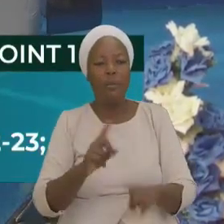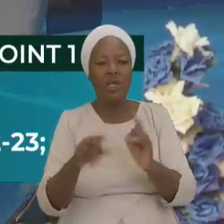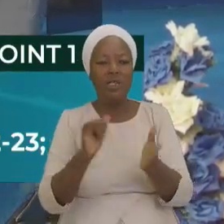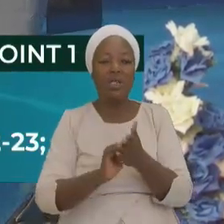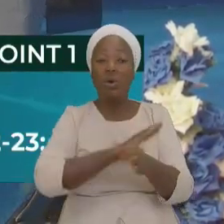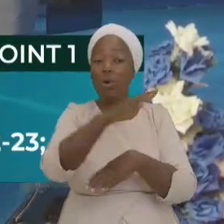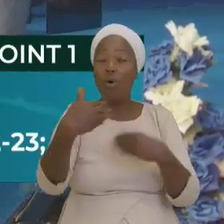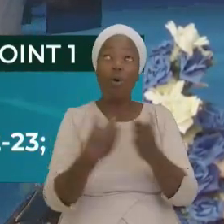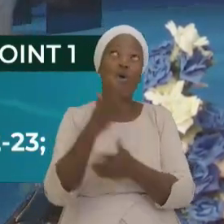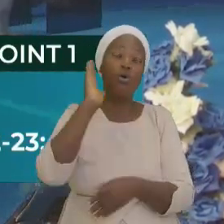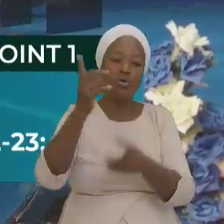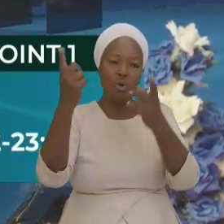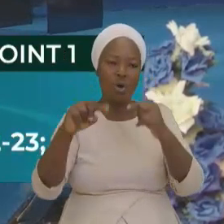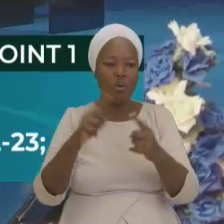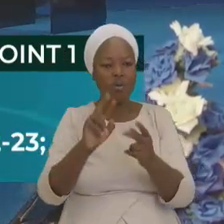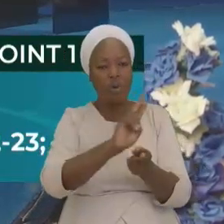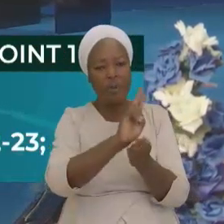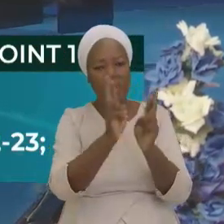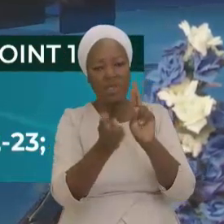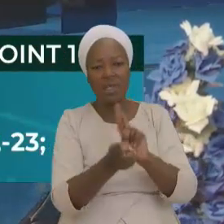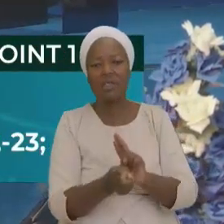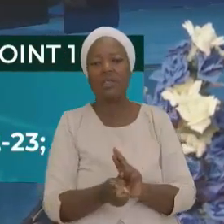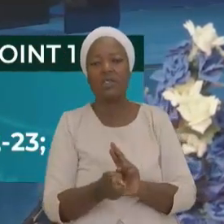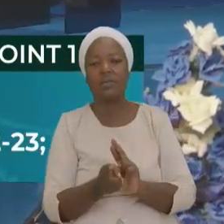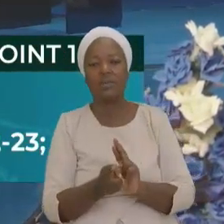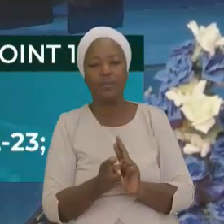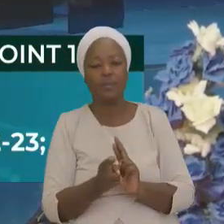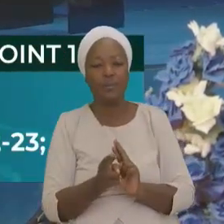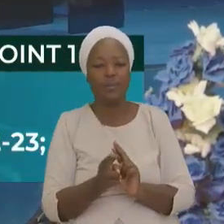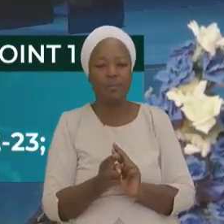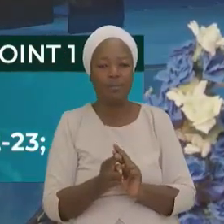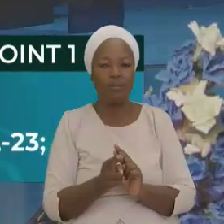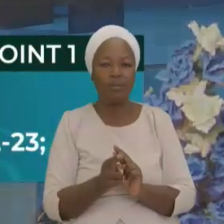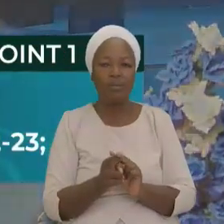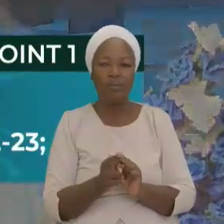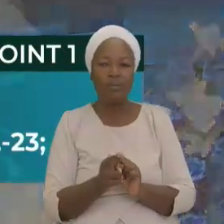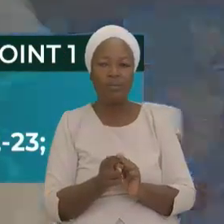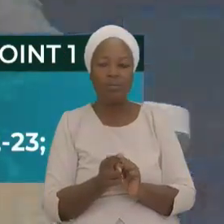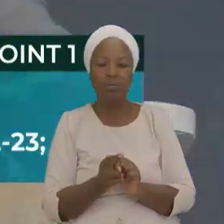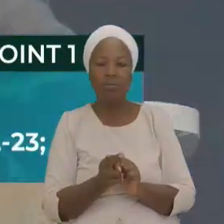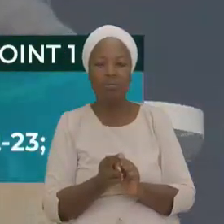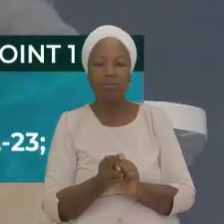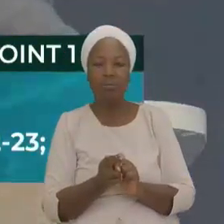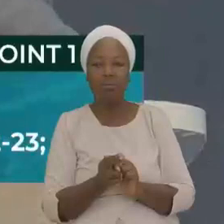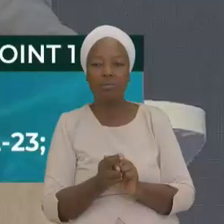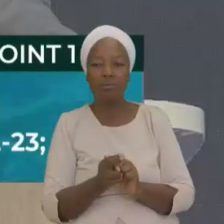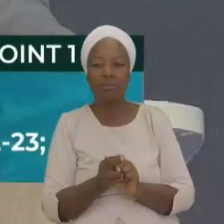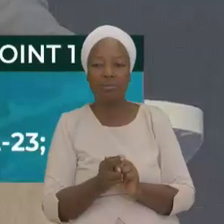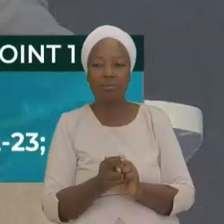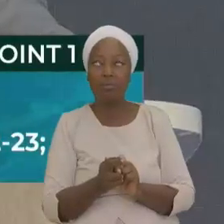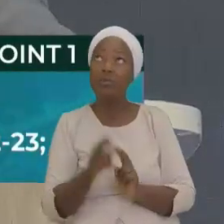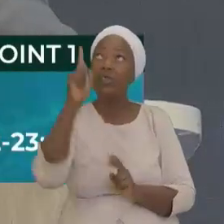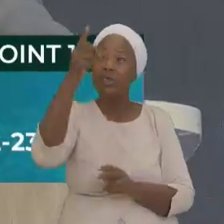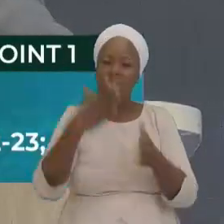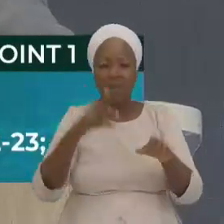come to repentance. He died for you.